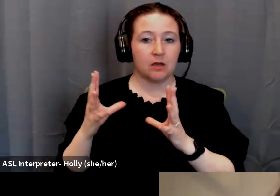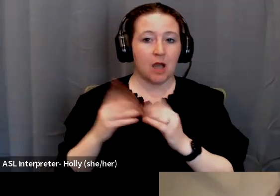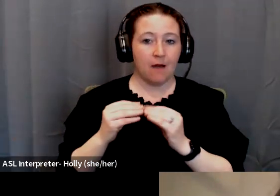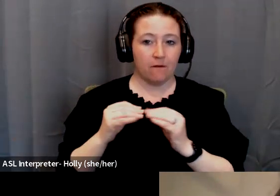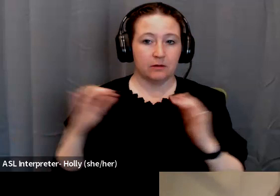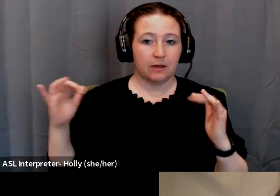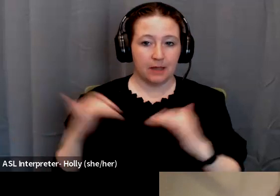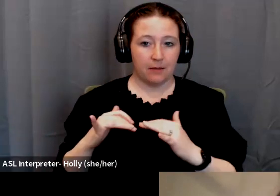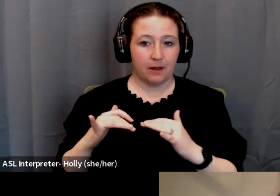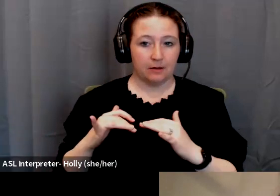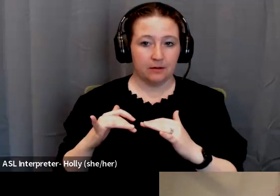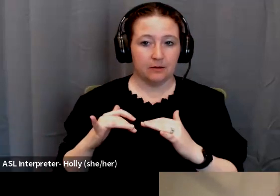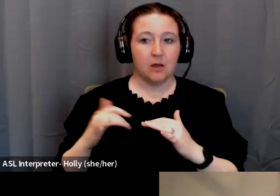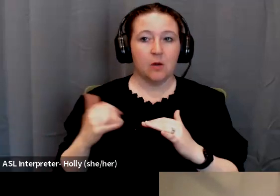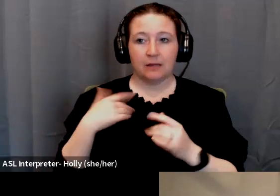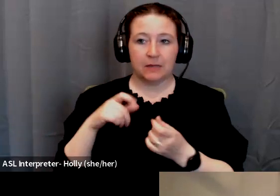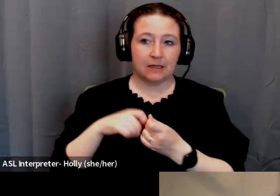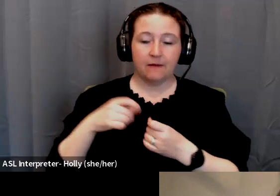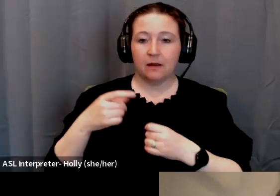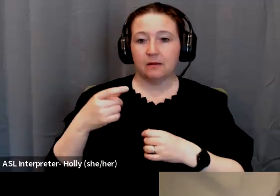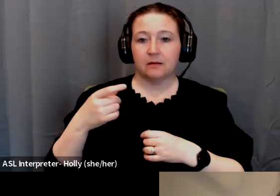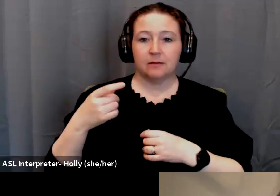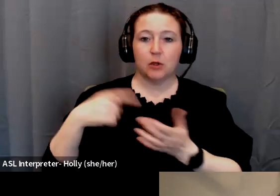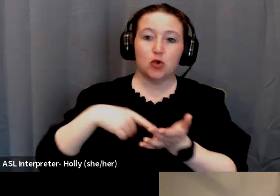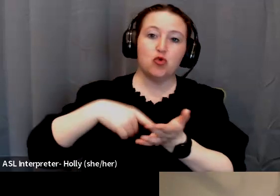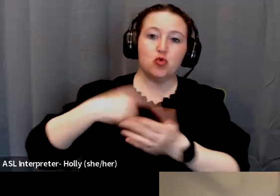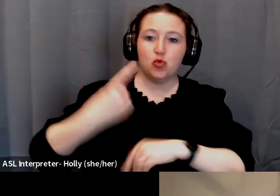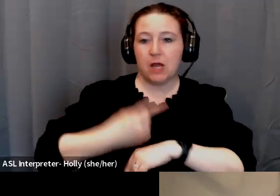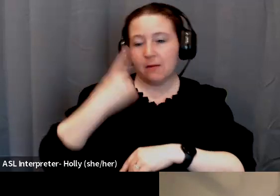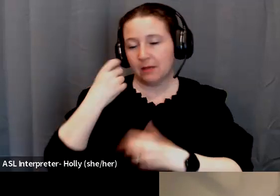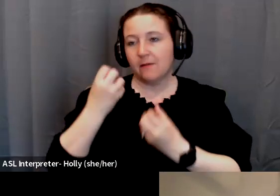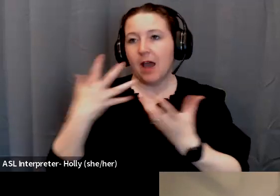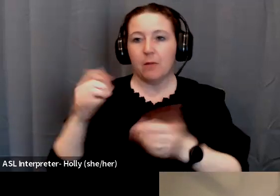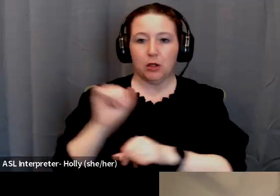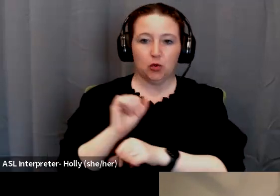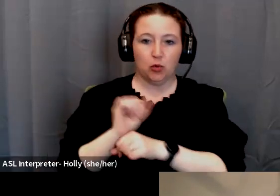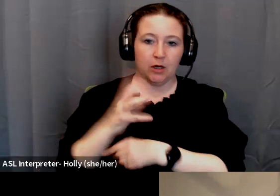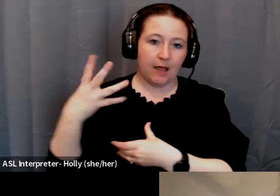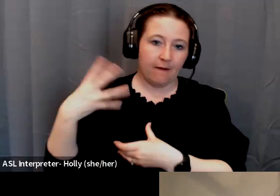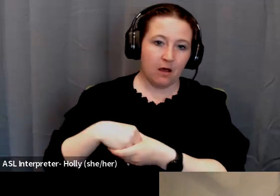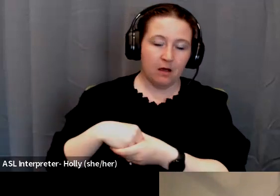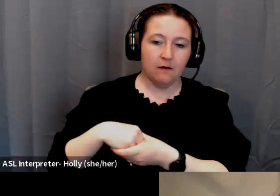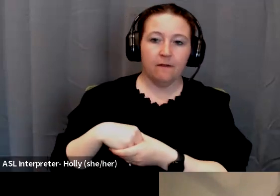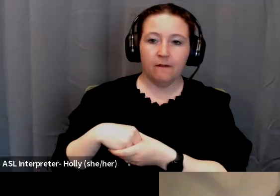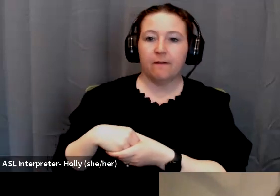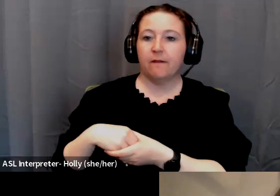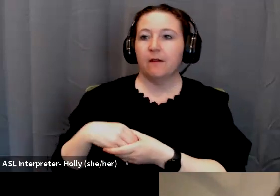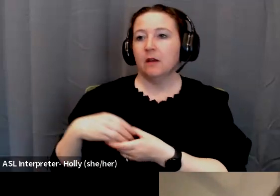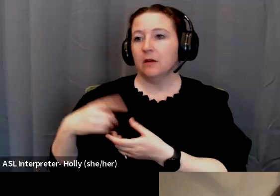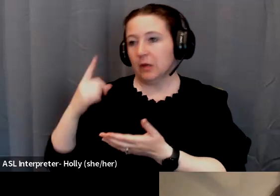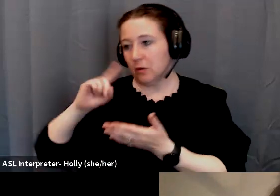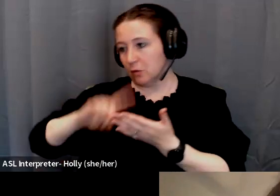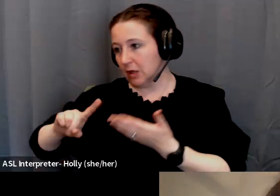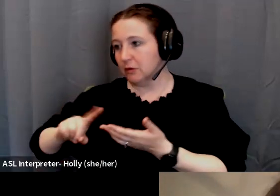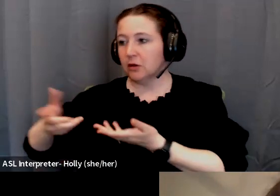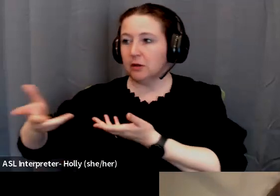there's a deadline for those because of the work that Tammy was talking about, that Reference and Council is working